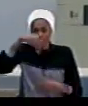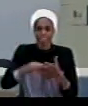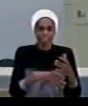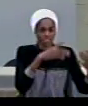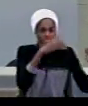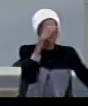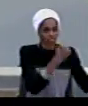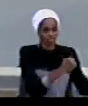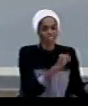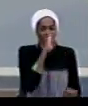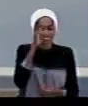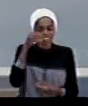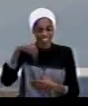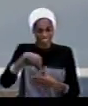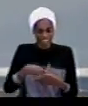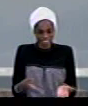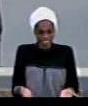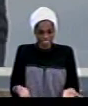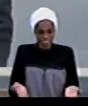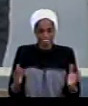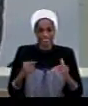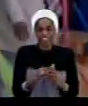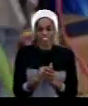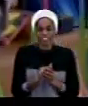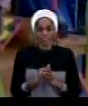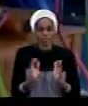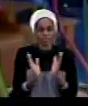is in the house.